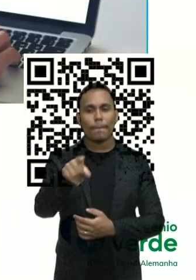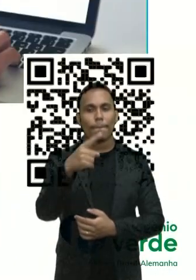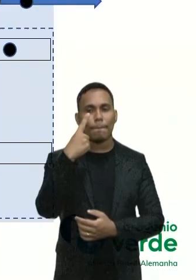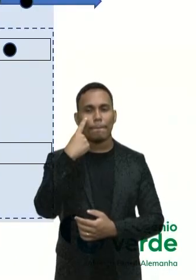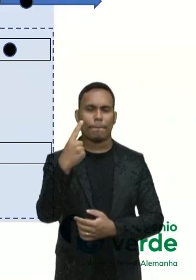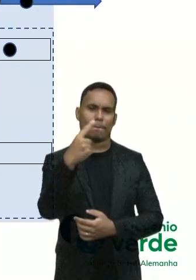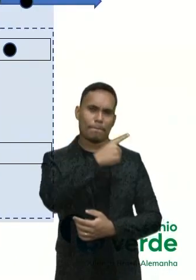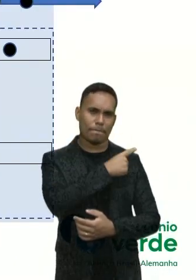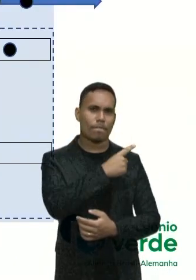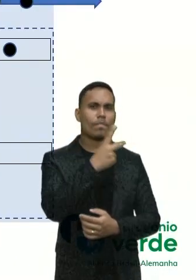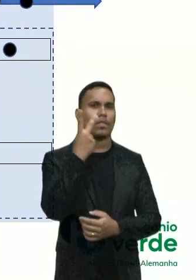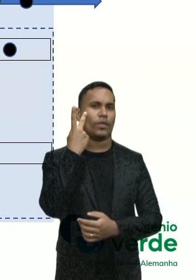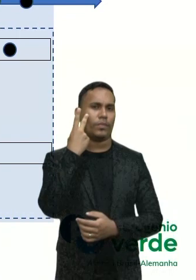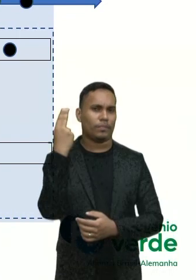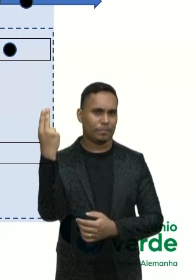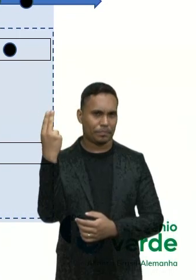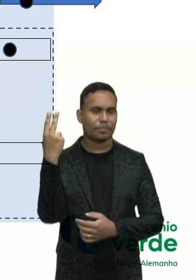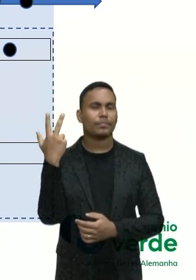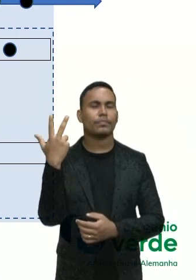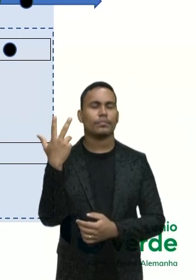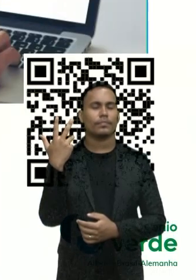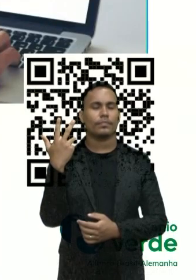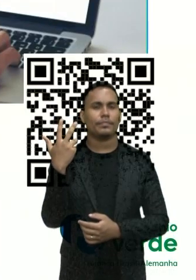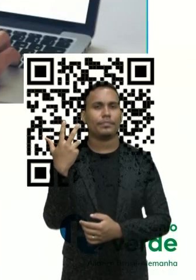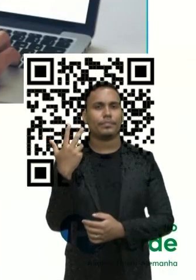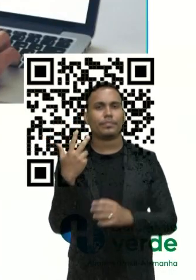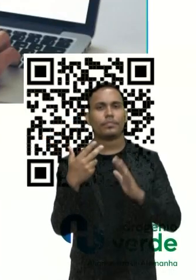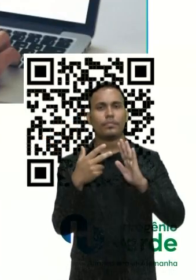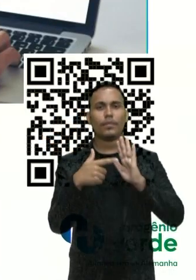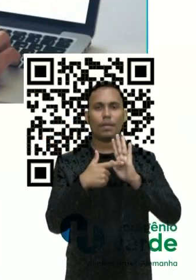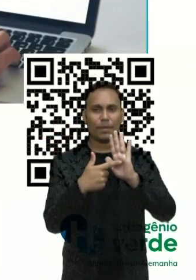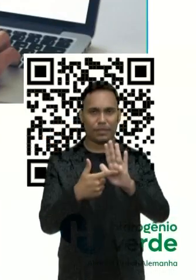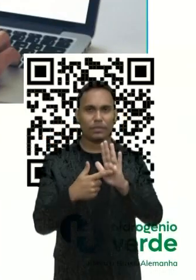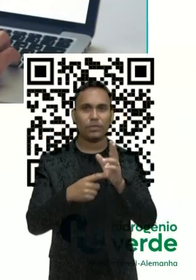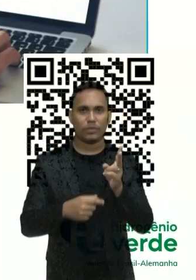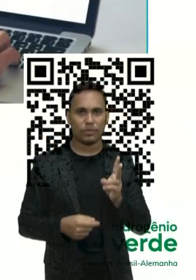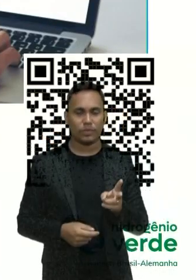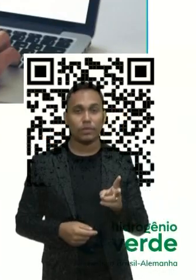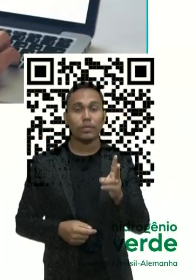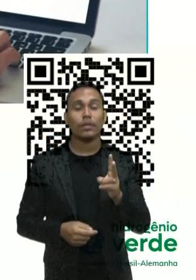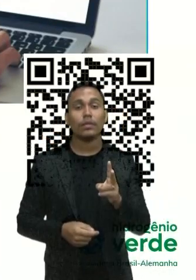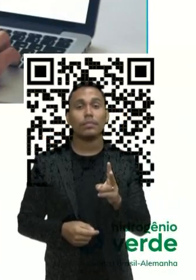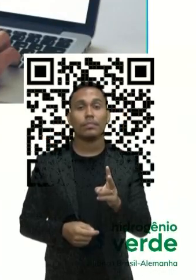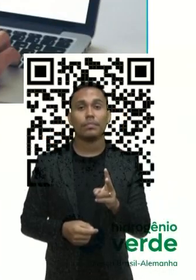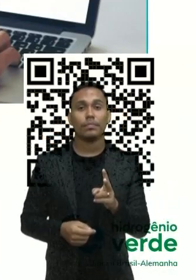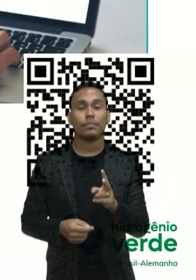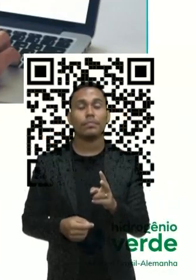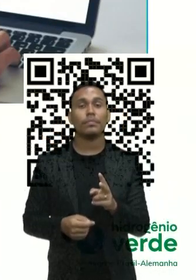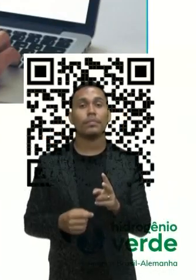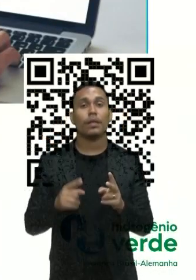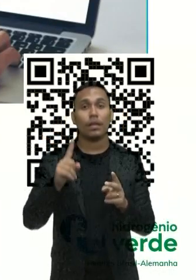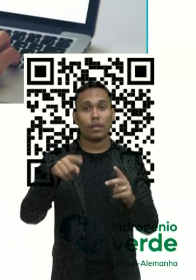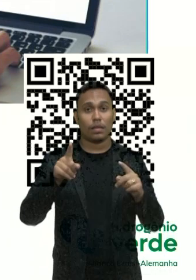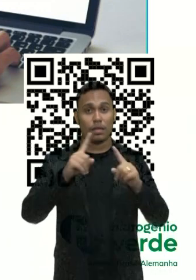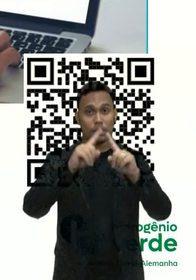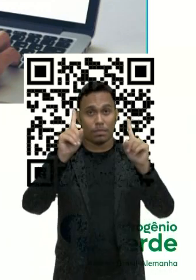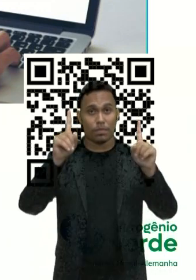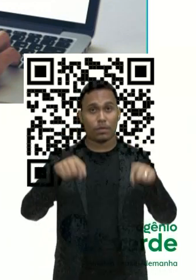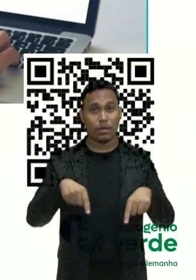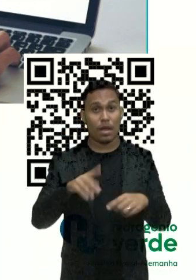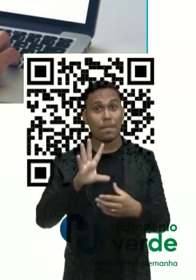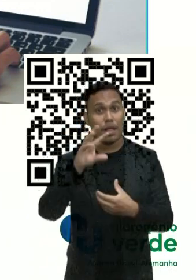going back a little bit to the normal rule. Da apresentação. Então, dentro desse programa, so within